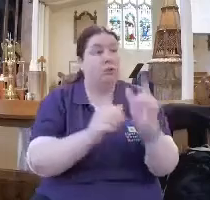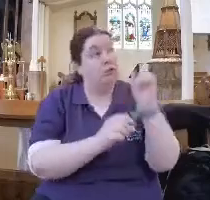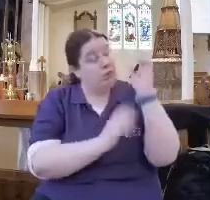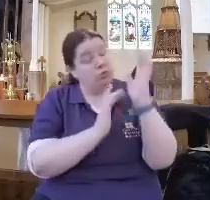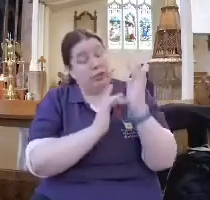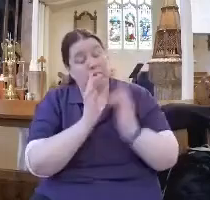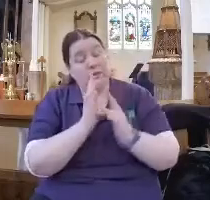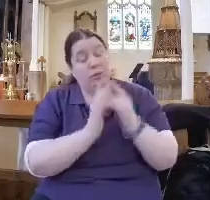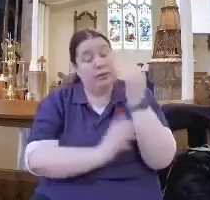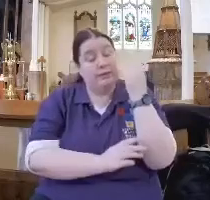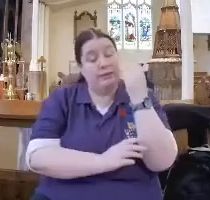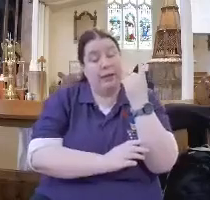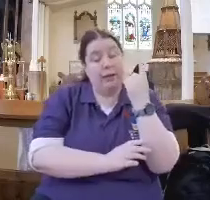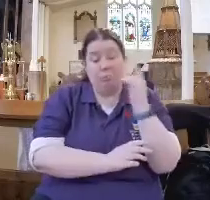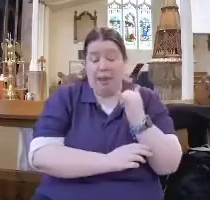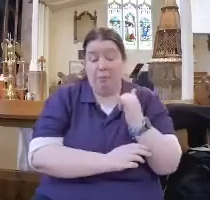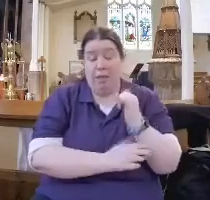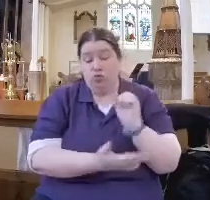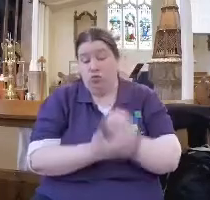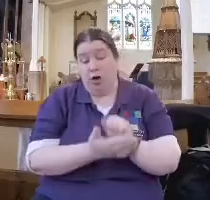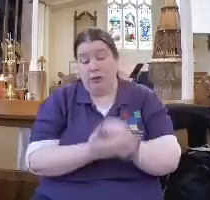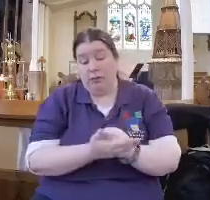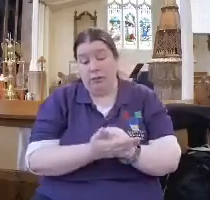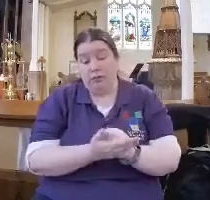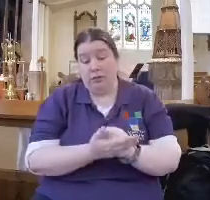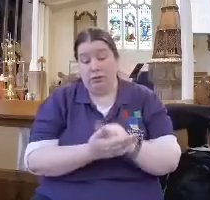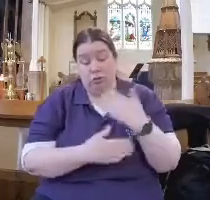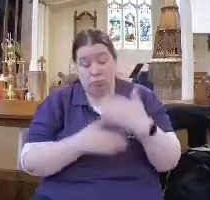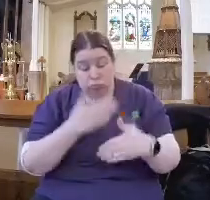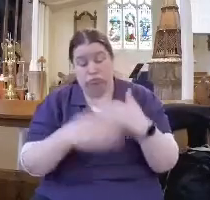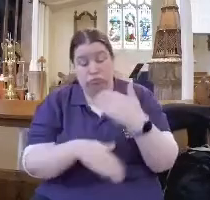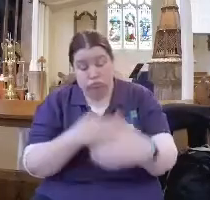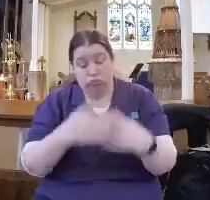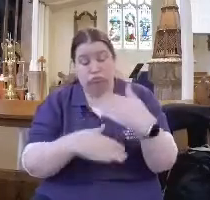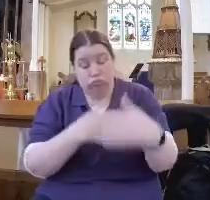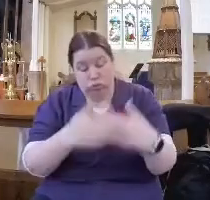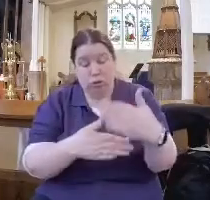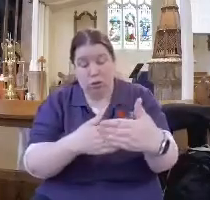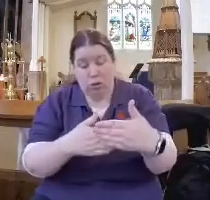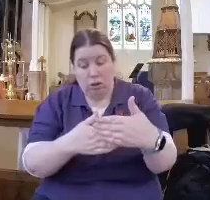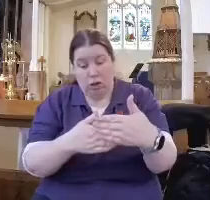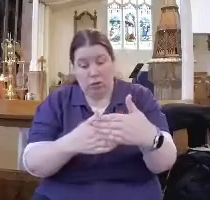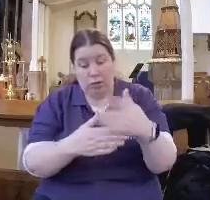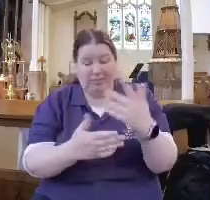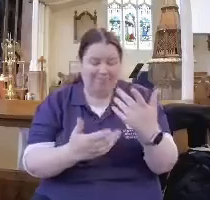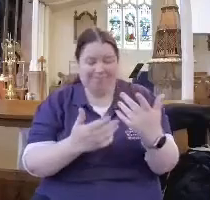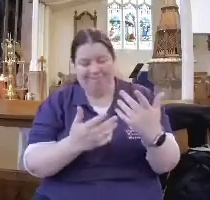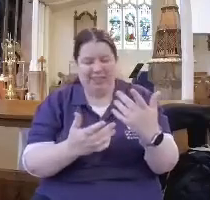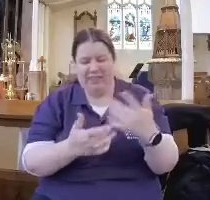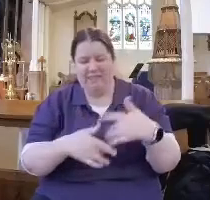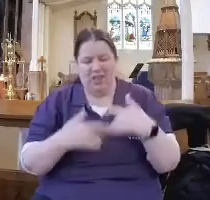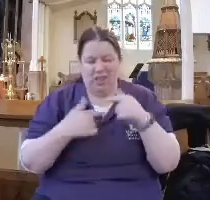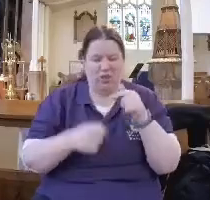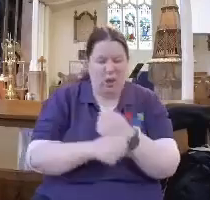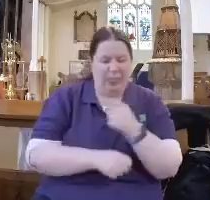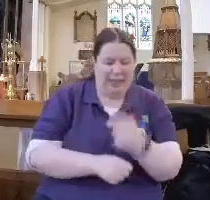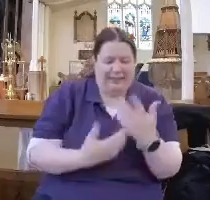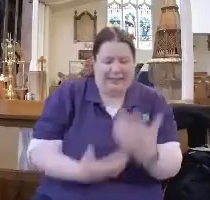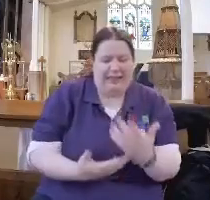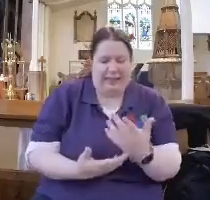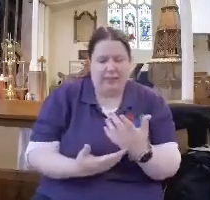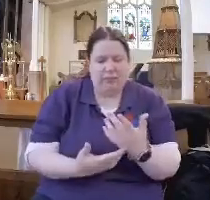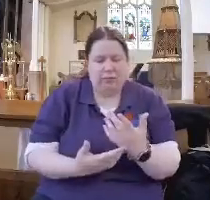it is right that you do something else. These rhythms I'm talking about aren't cast in stone. It's not like the Pharisees'